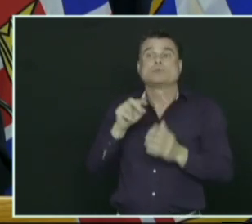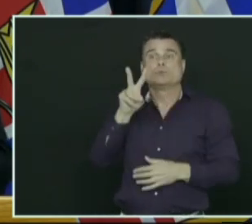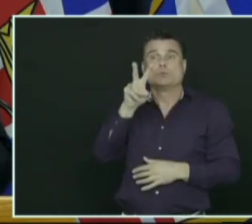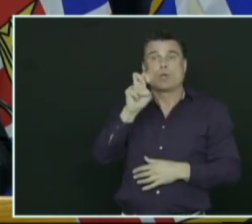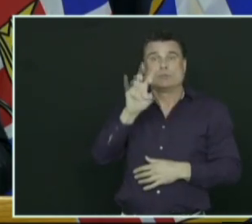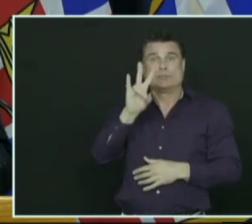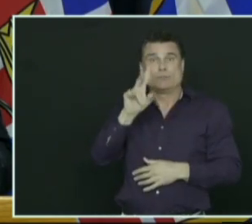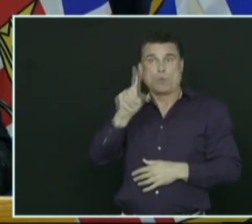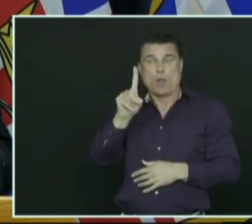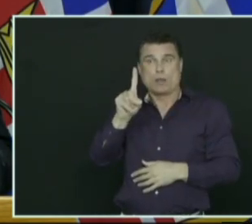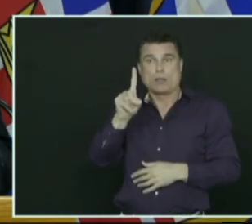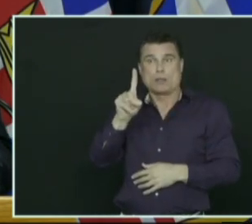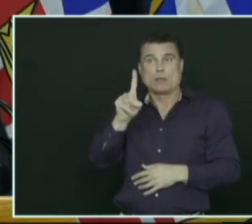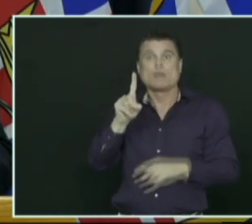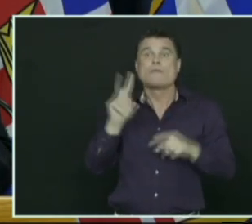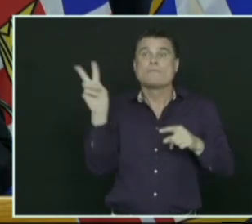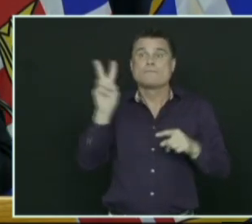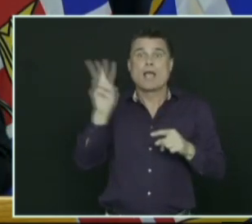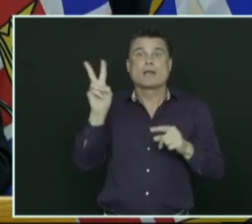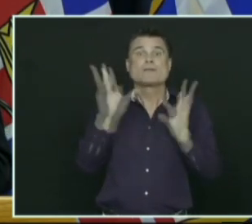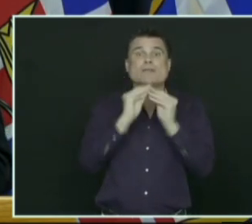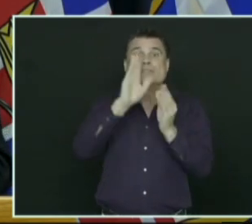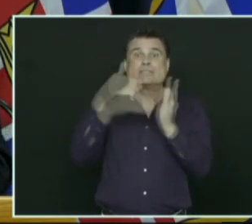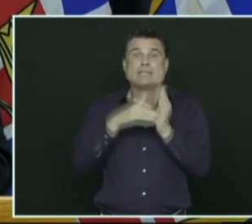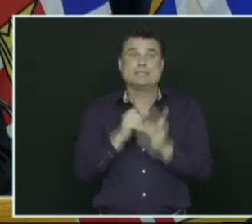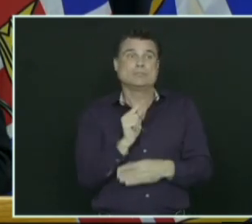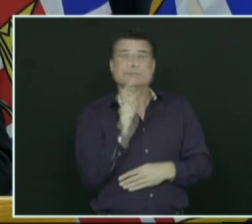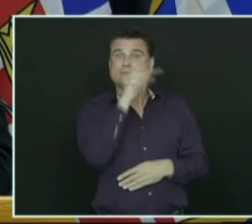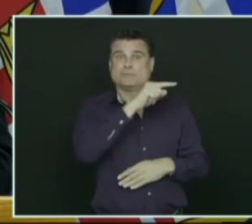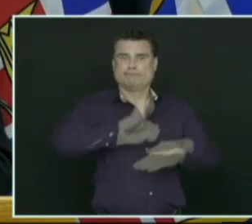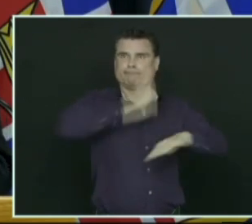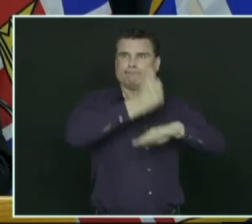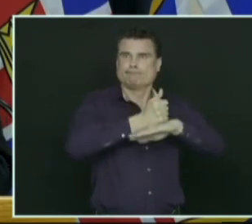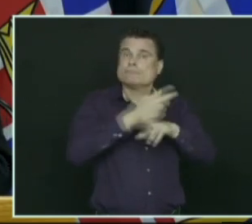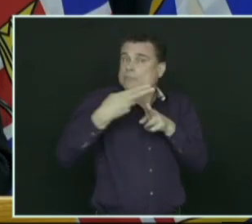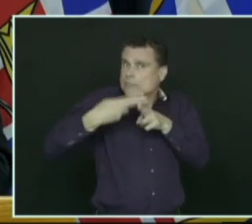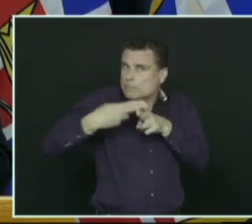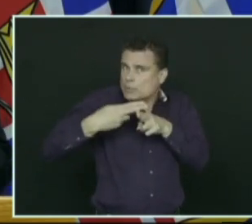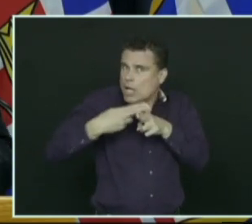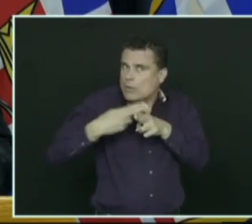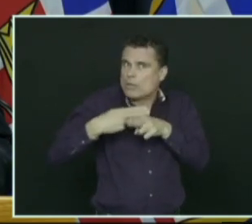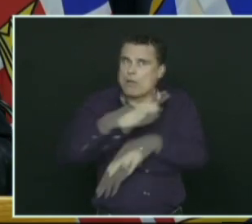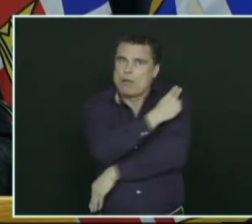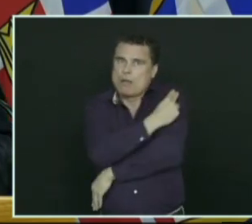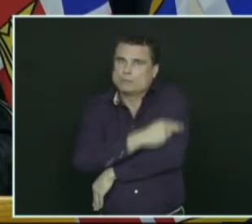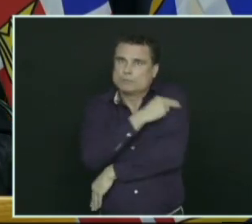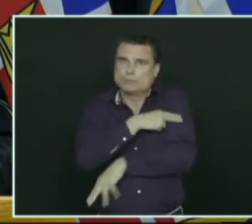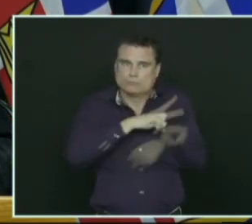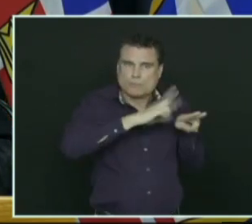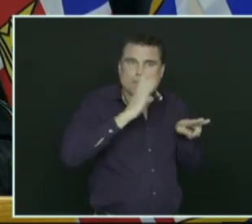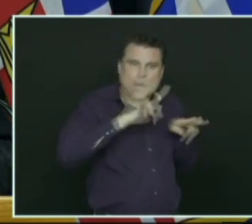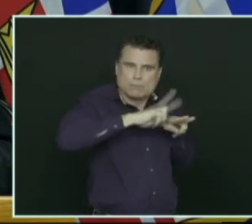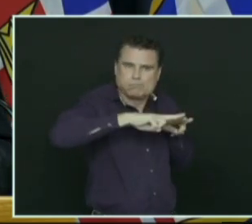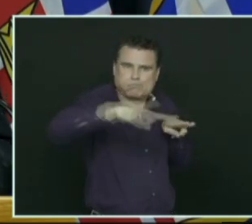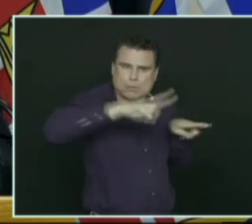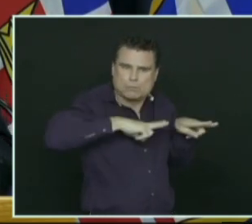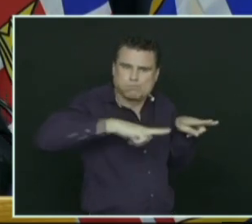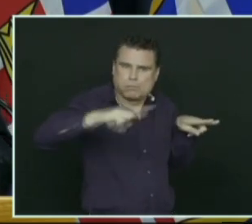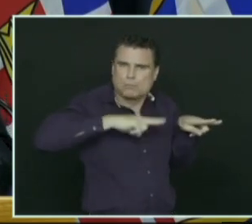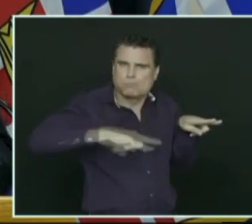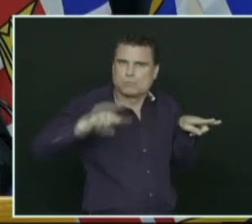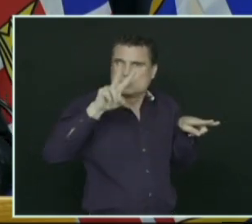year 21,398, this year 3,911. The Southern Gulf Island routes, 23,349